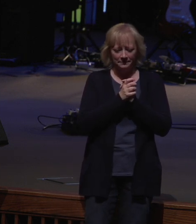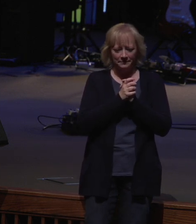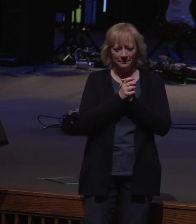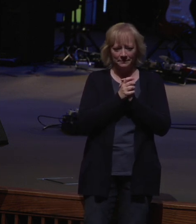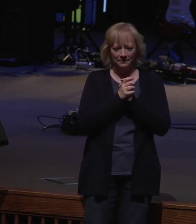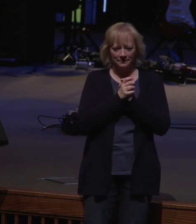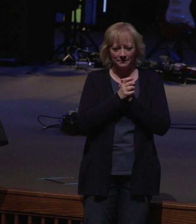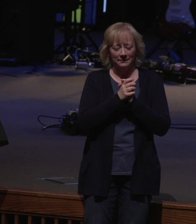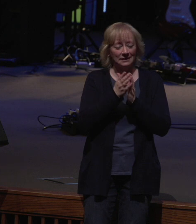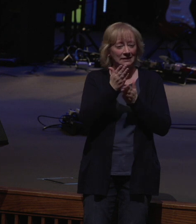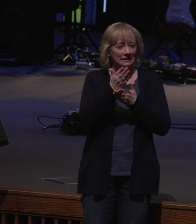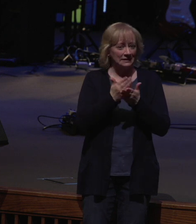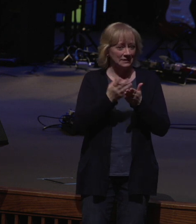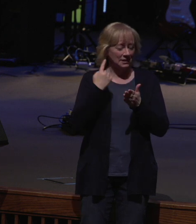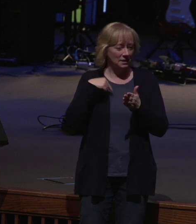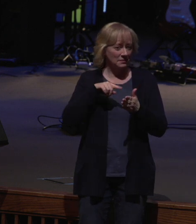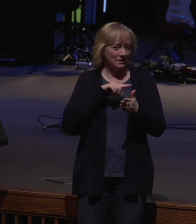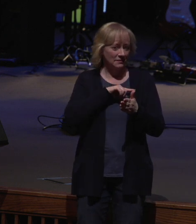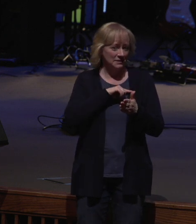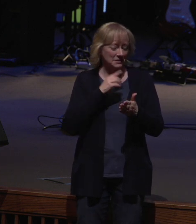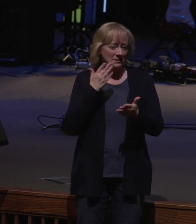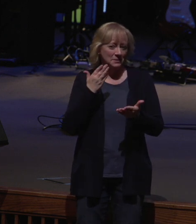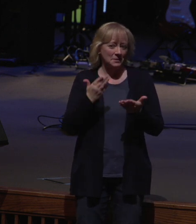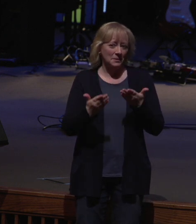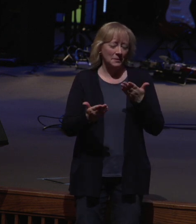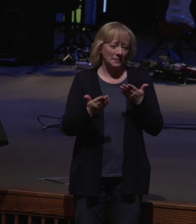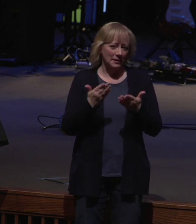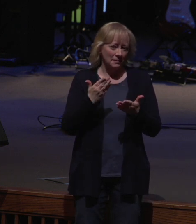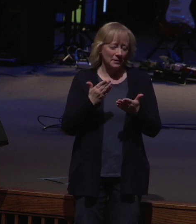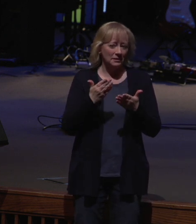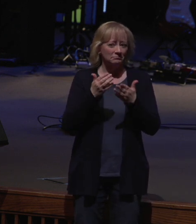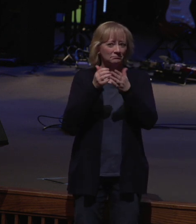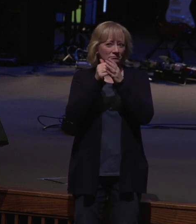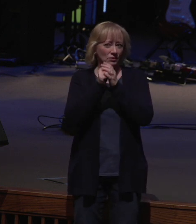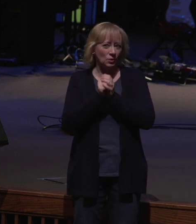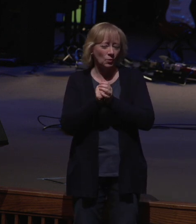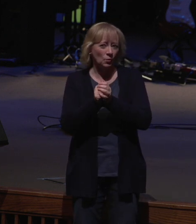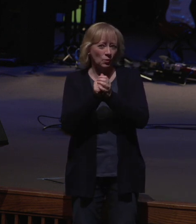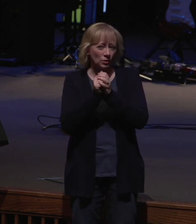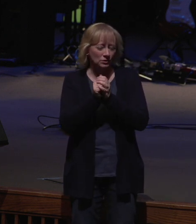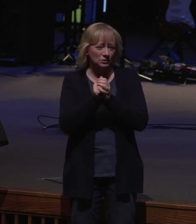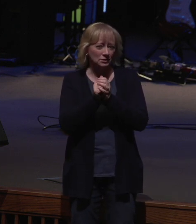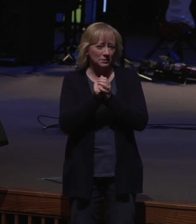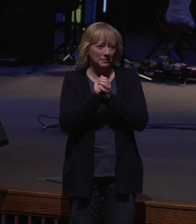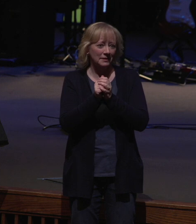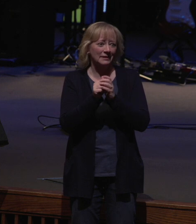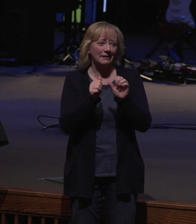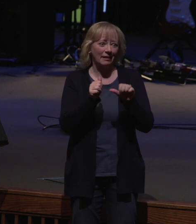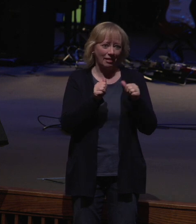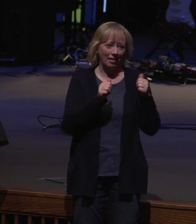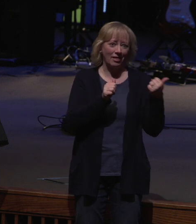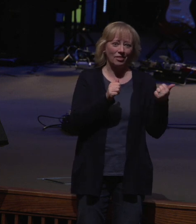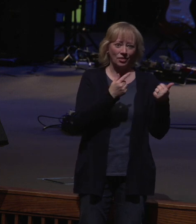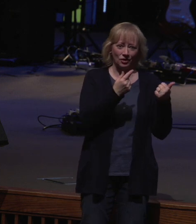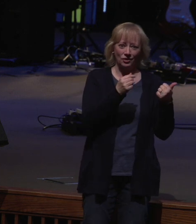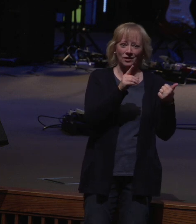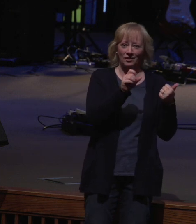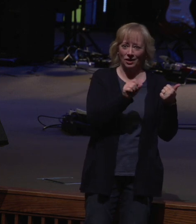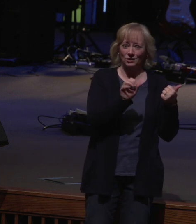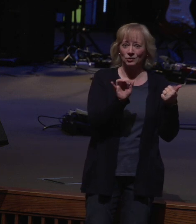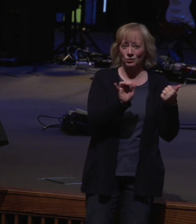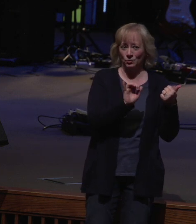Some of us probably are worshiping other gods